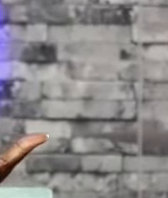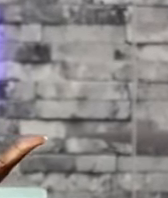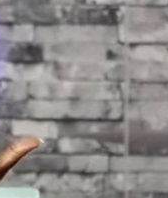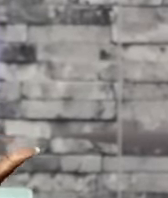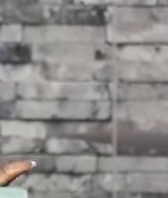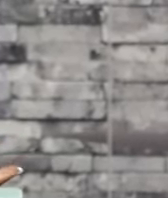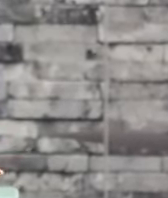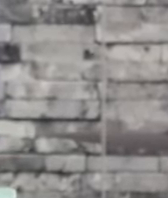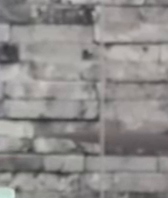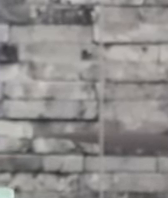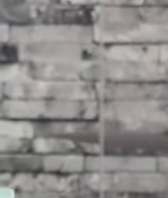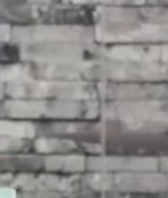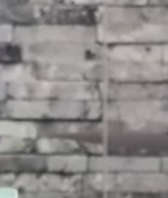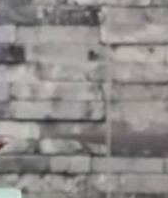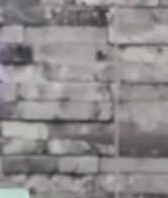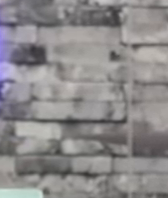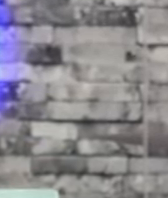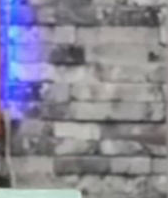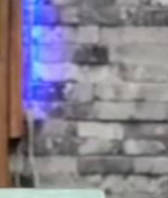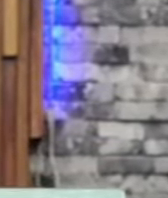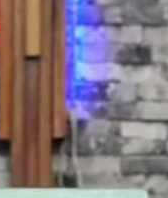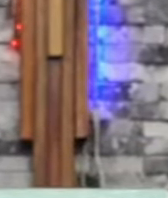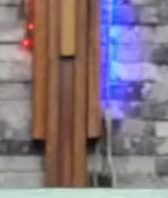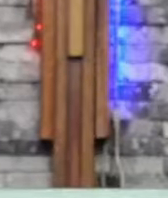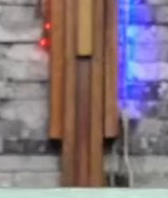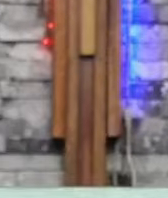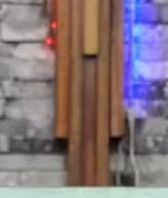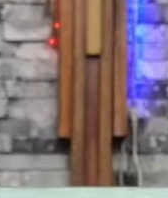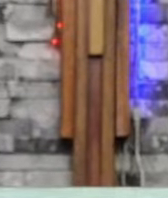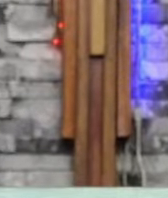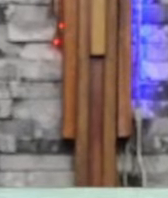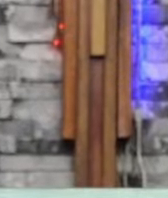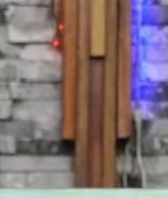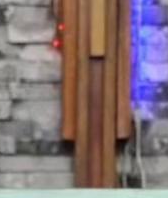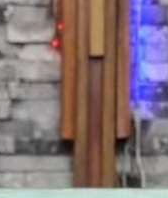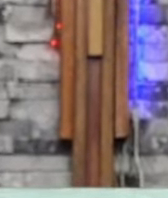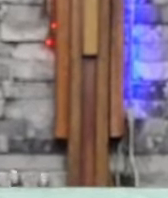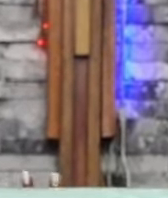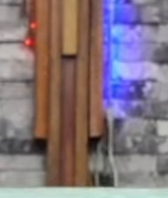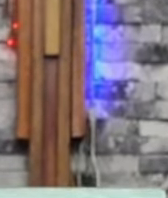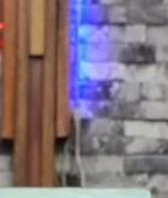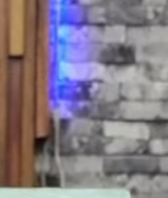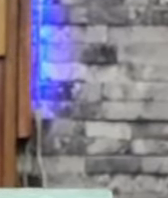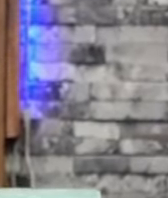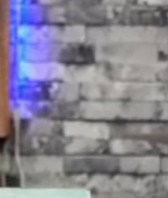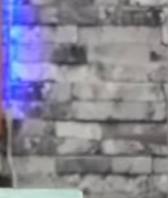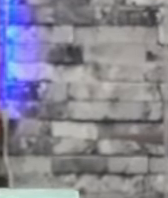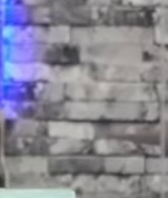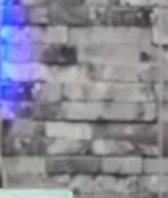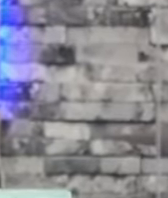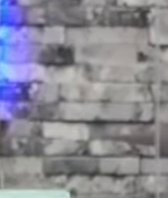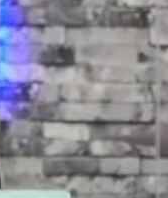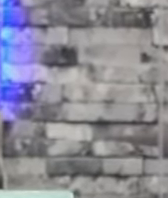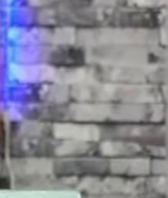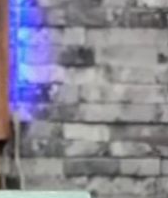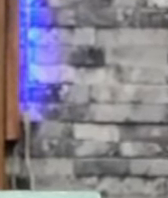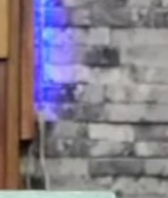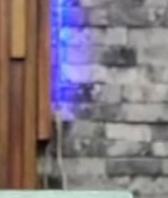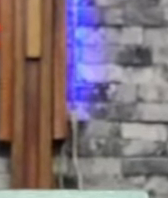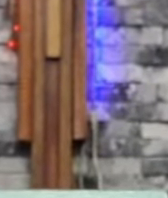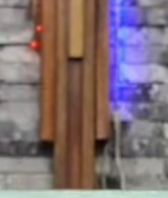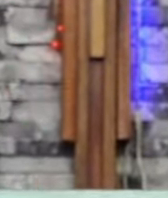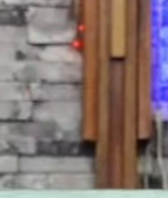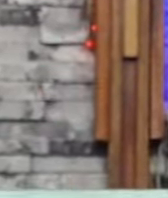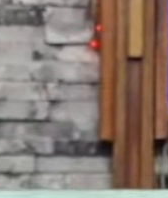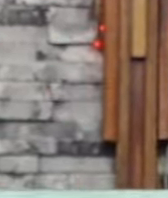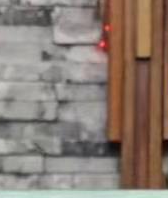kwa uchungu. He has lost his entire business empire. Amepoteza biashara yote. And now he has lost his son. Na pia amempoteza mtoto. And so as they were